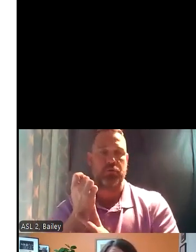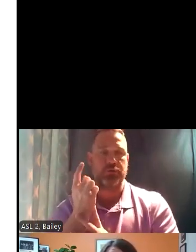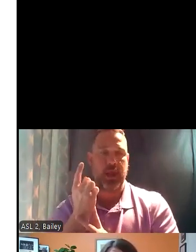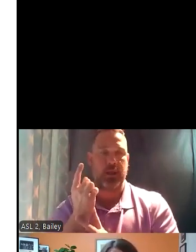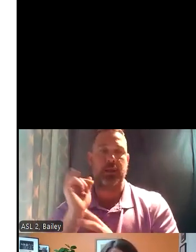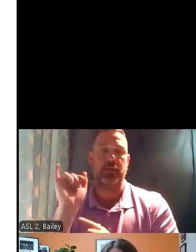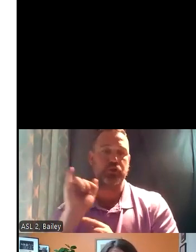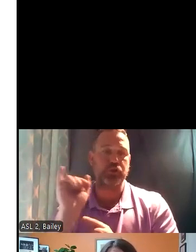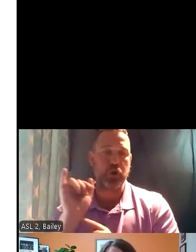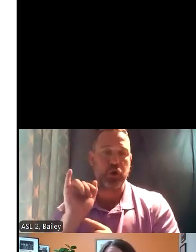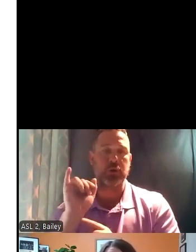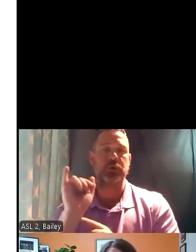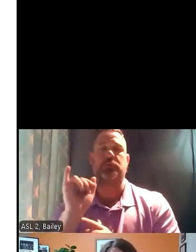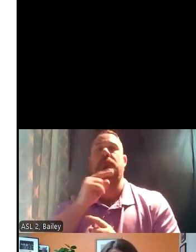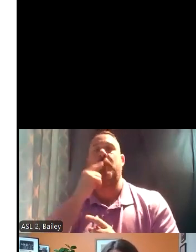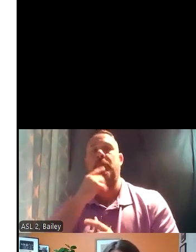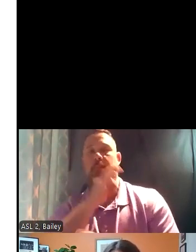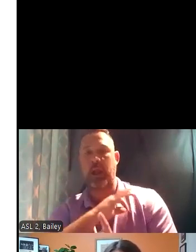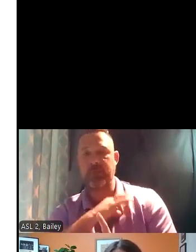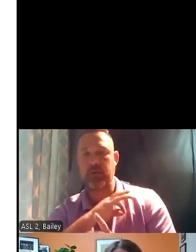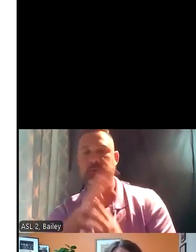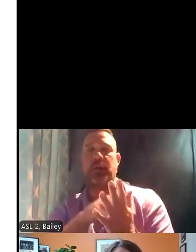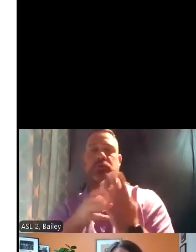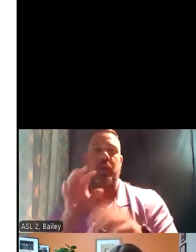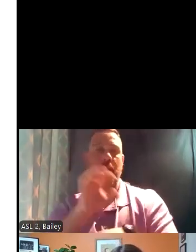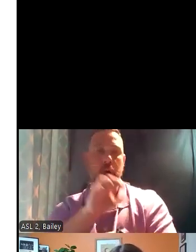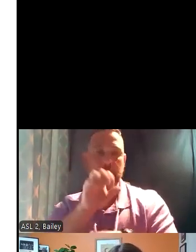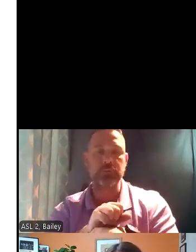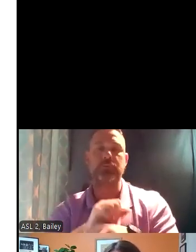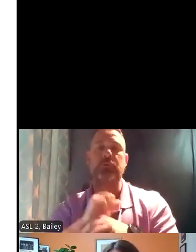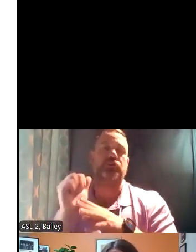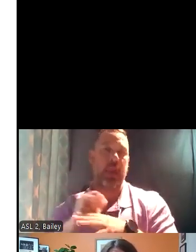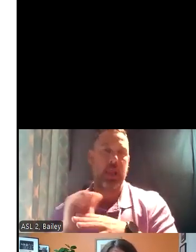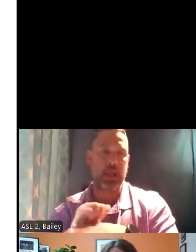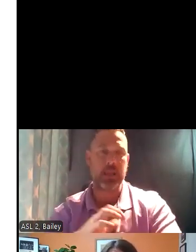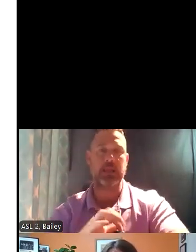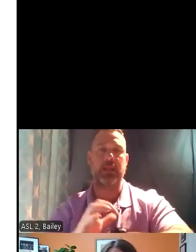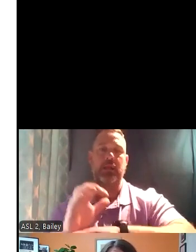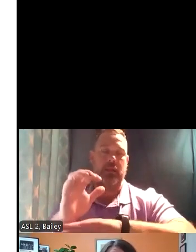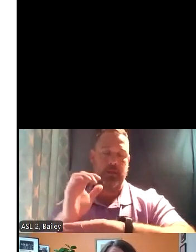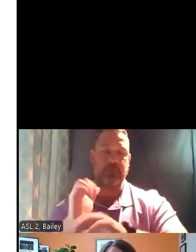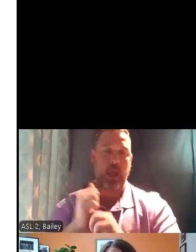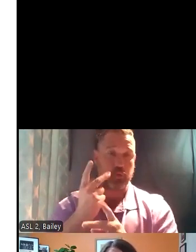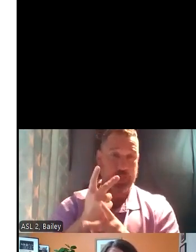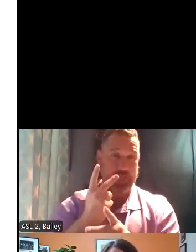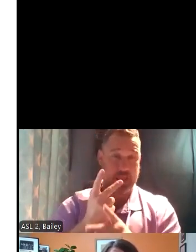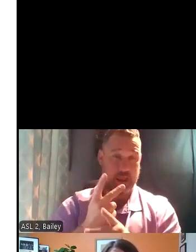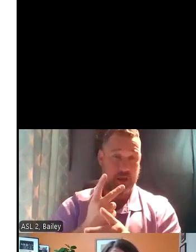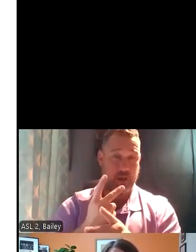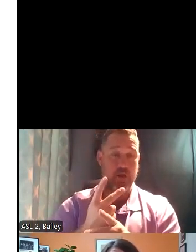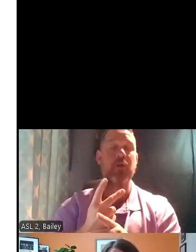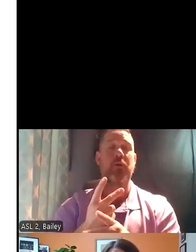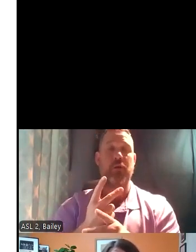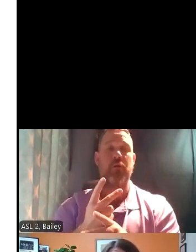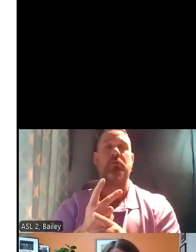insurance and public benefit system, help with scheduling appointments, training on how to care for someone